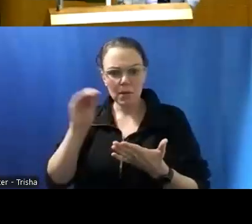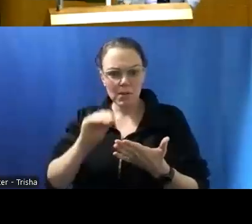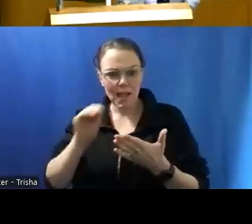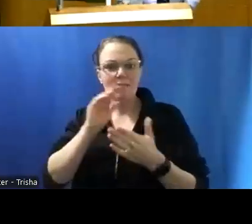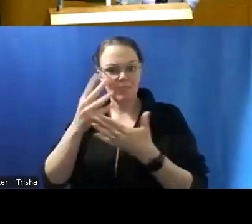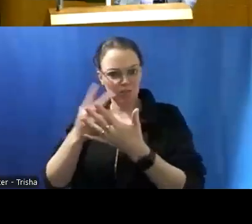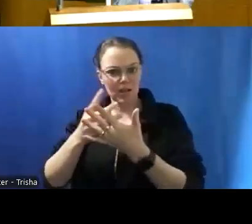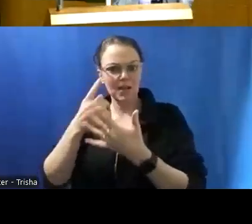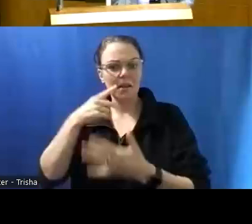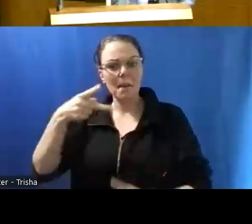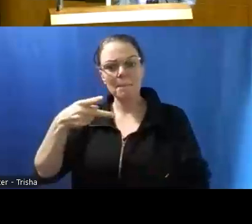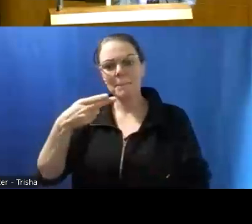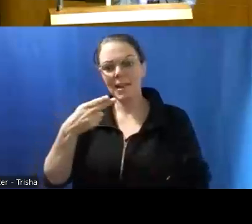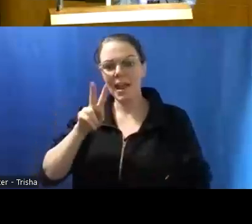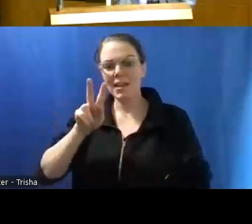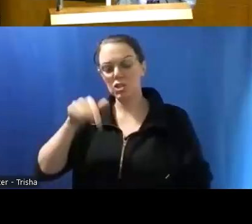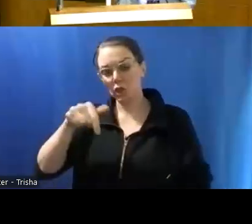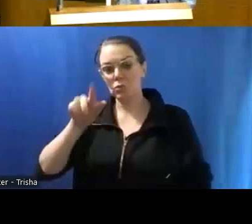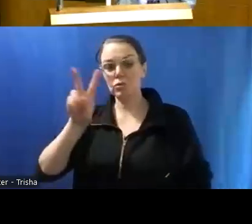PHQ-2. And